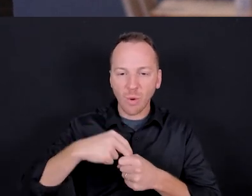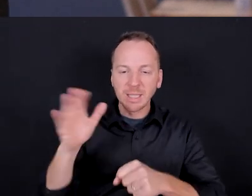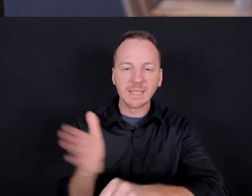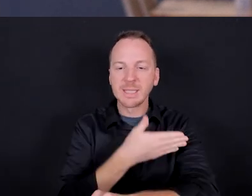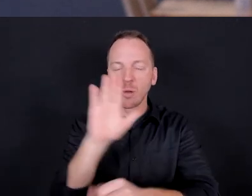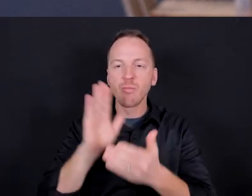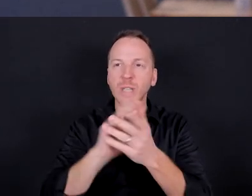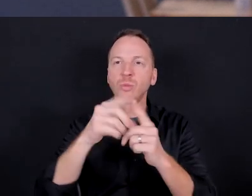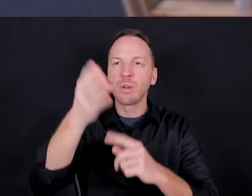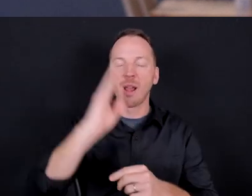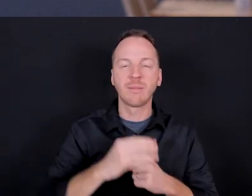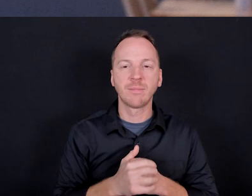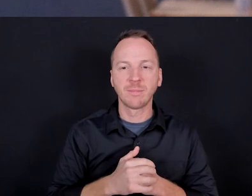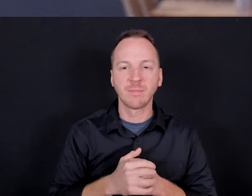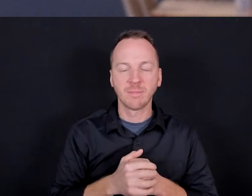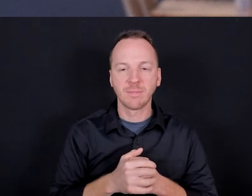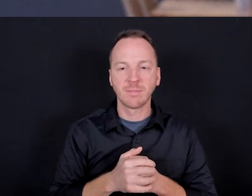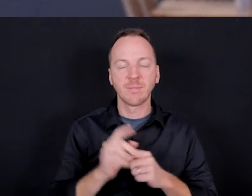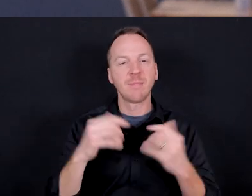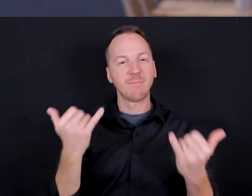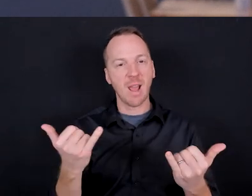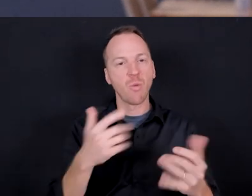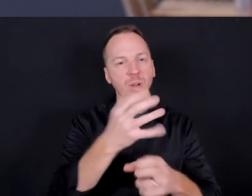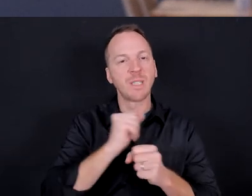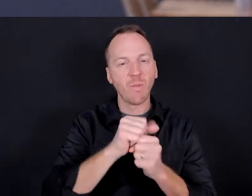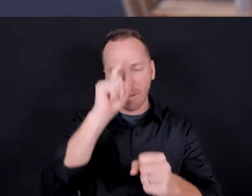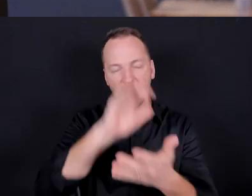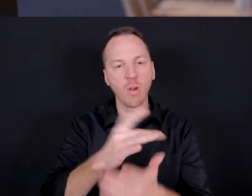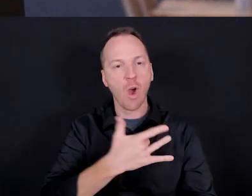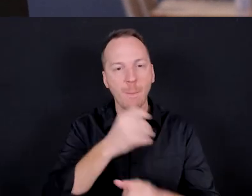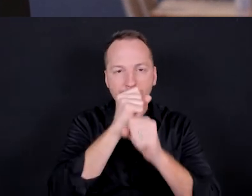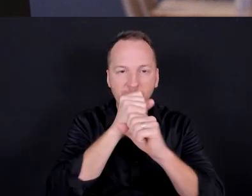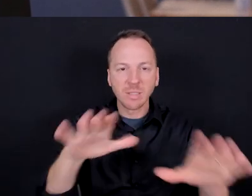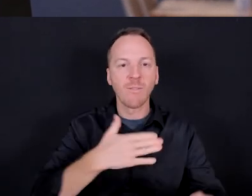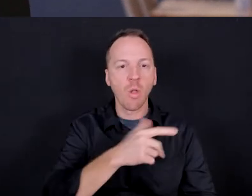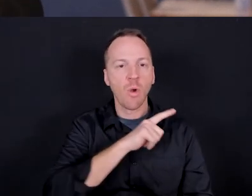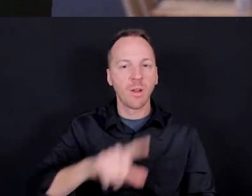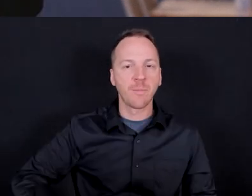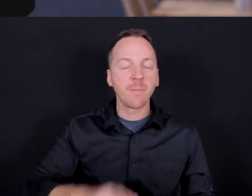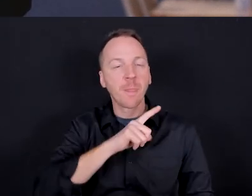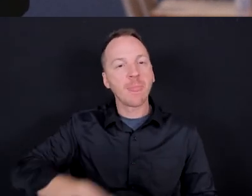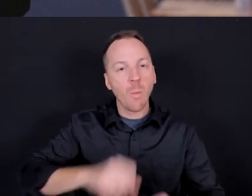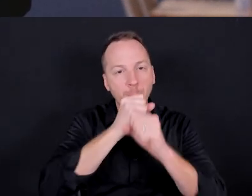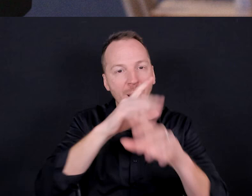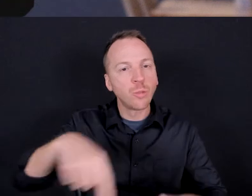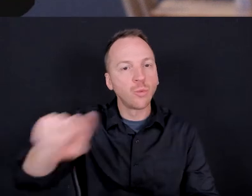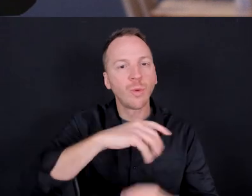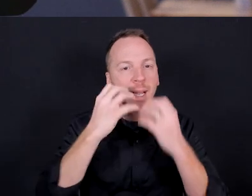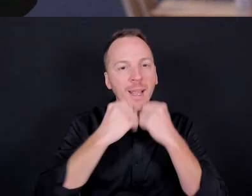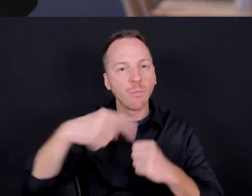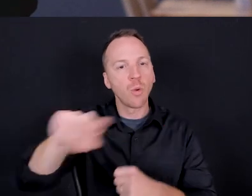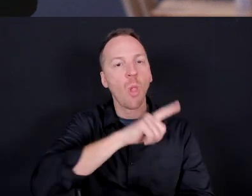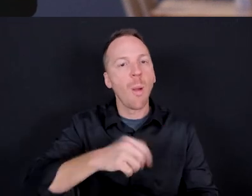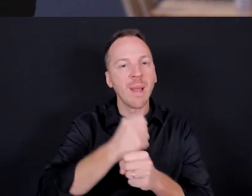your praises to God. But at this time, receive with believing hearts the blessing of our Lord. The Lord bless you and keep you.